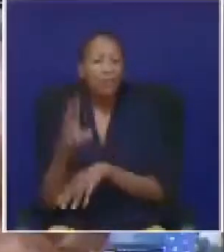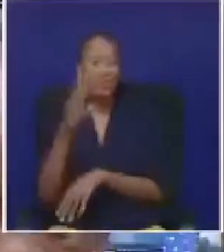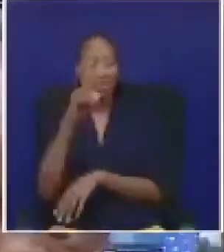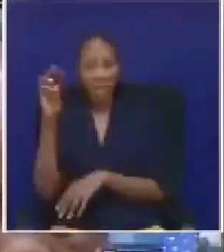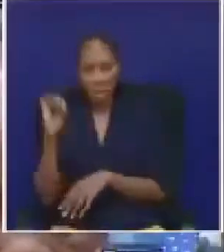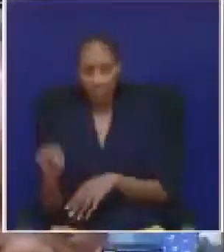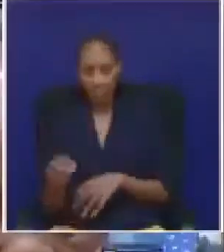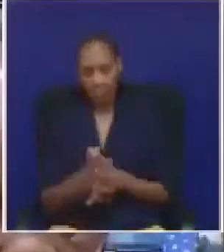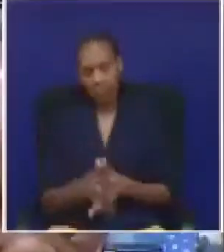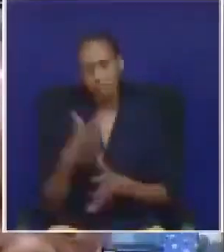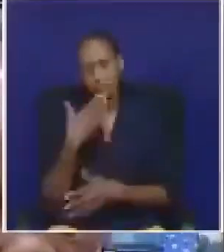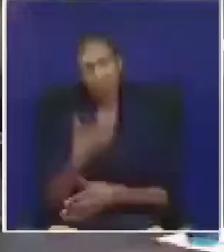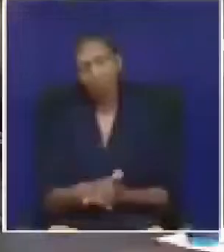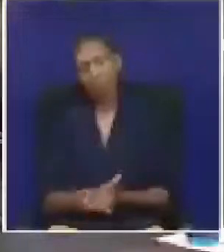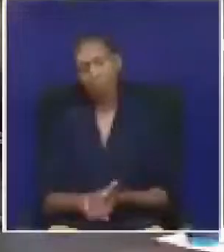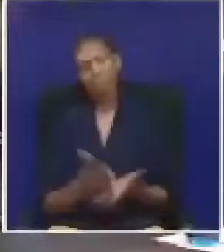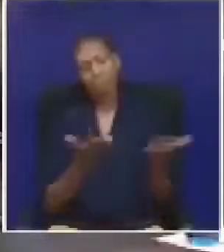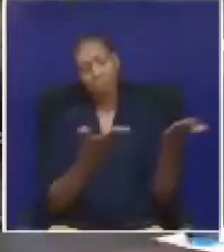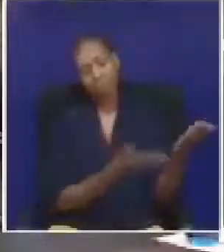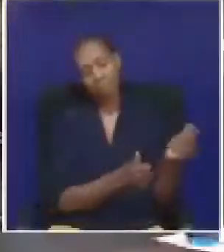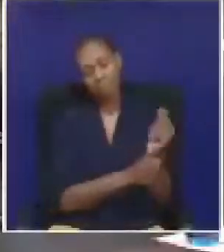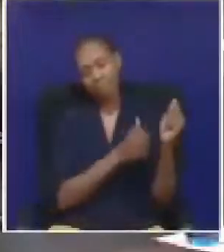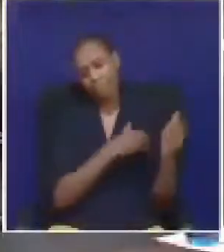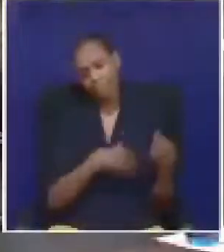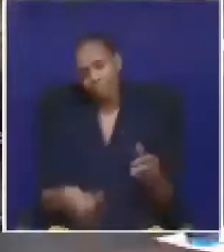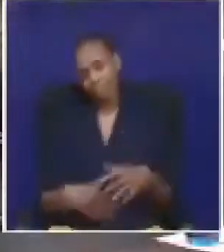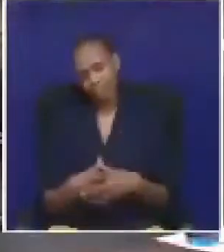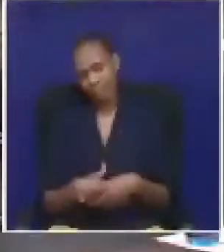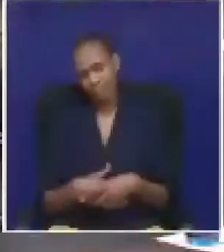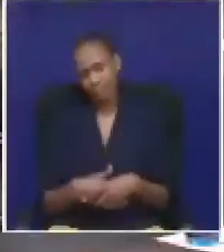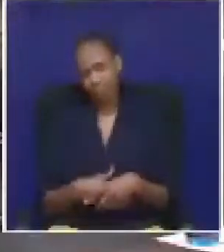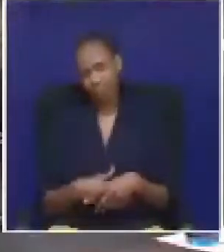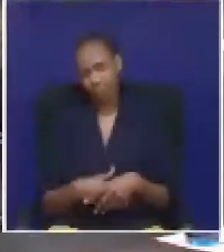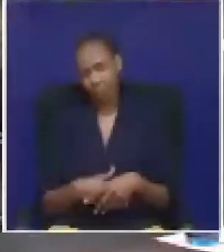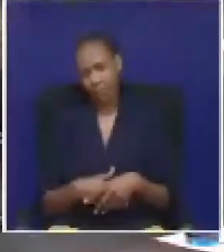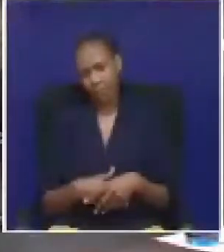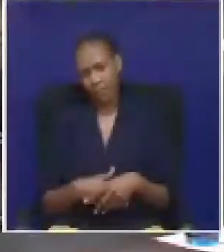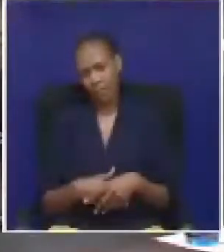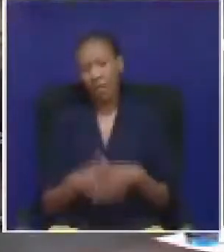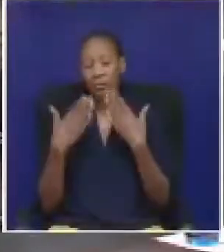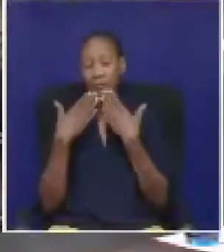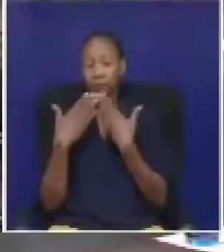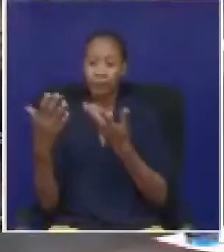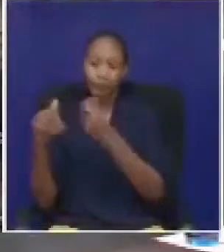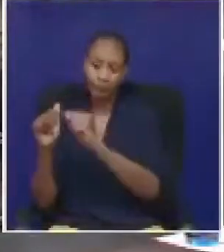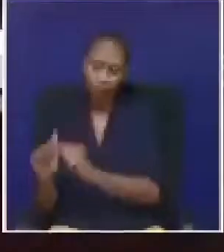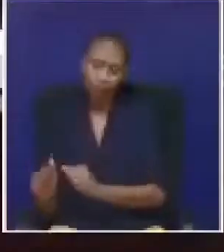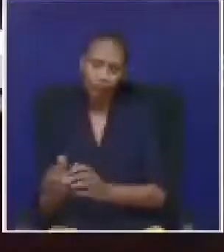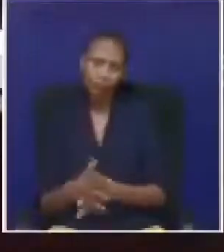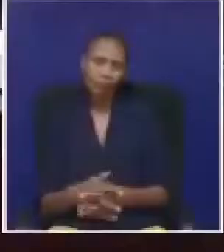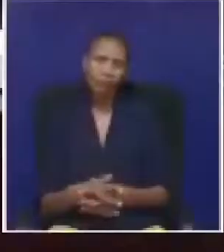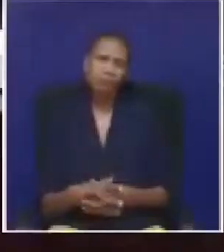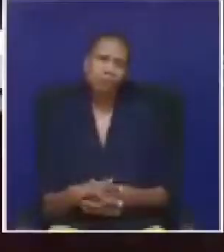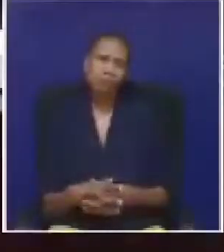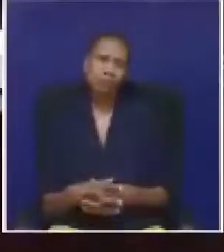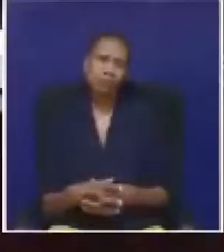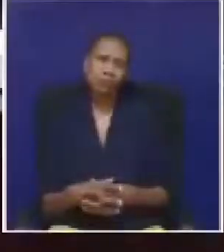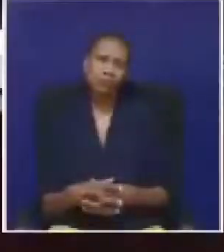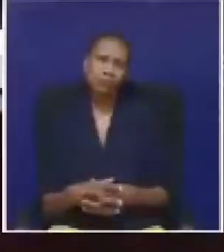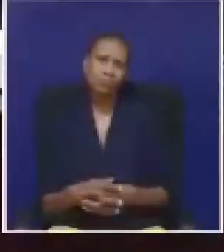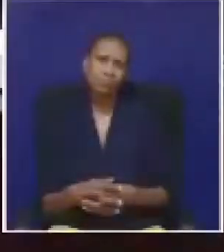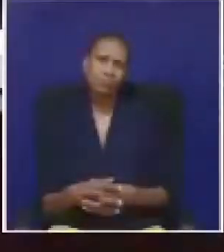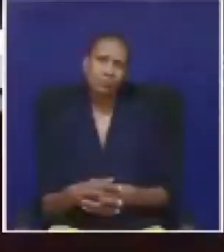you. Honorable Deputy President. Thank you very much, Honorable Chairperson.